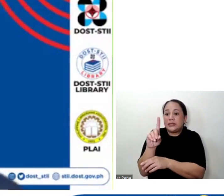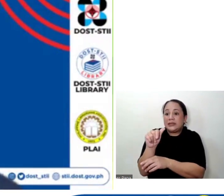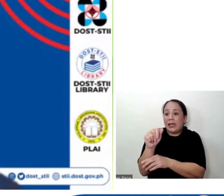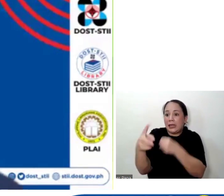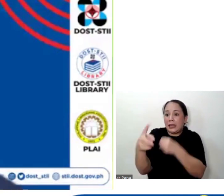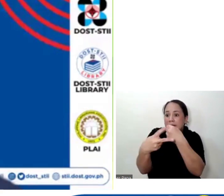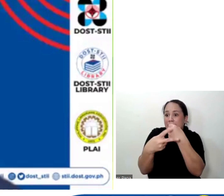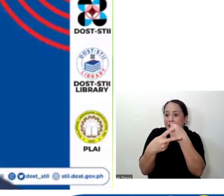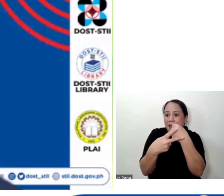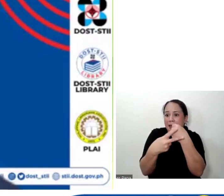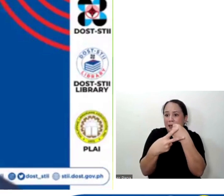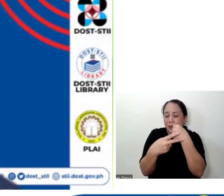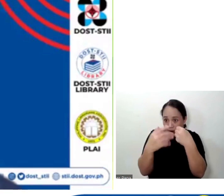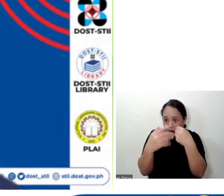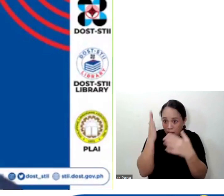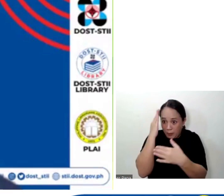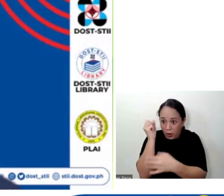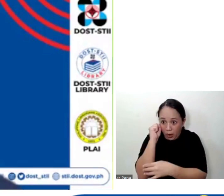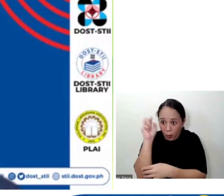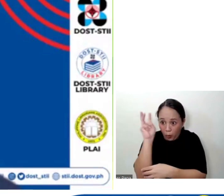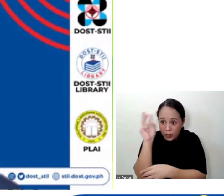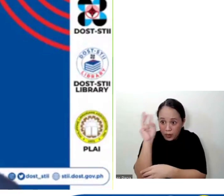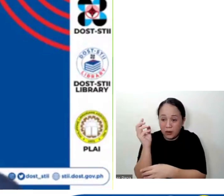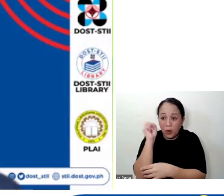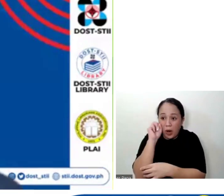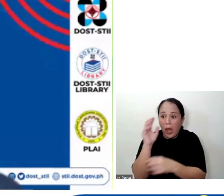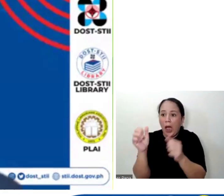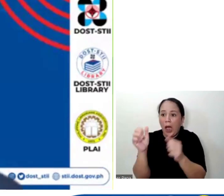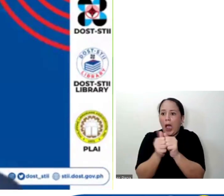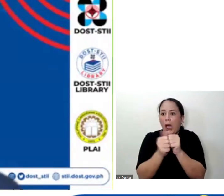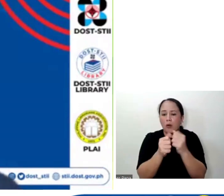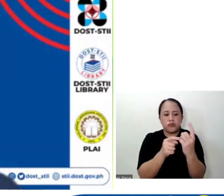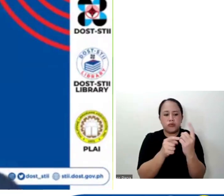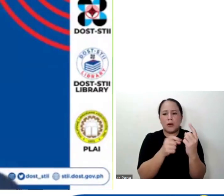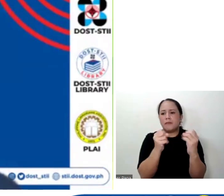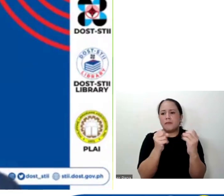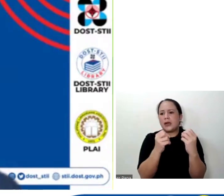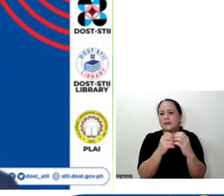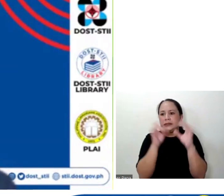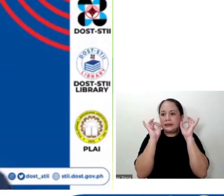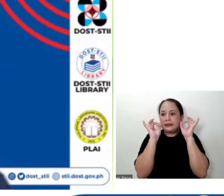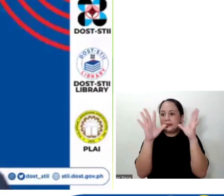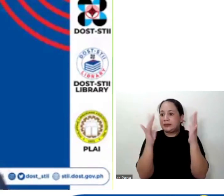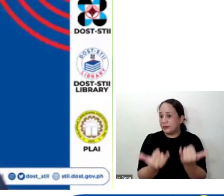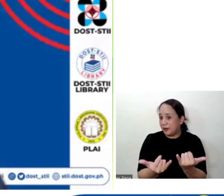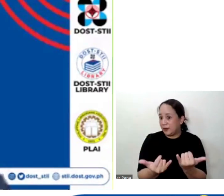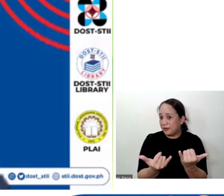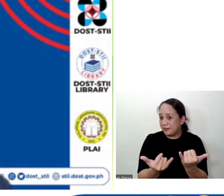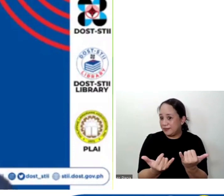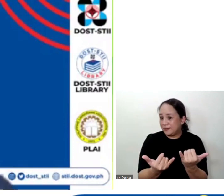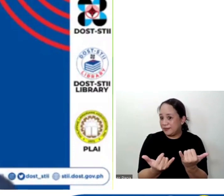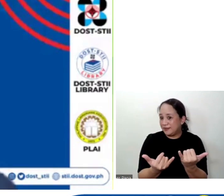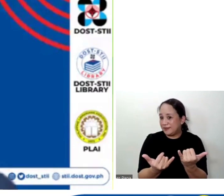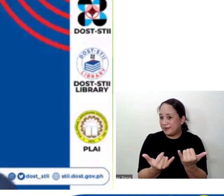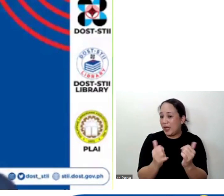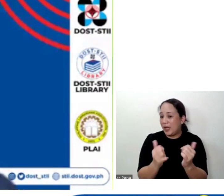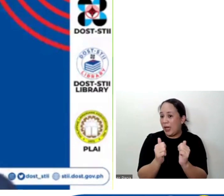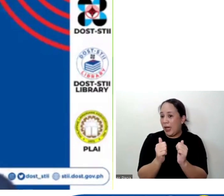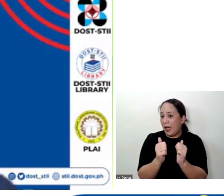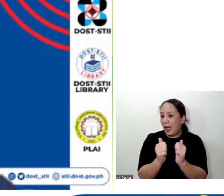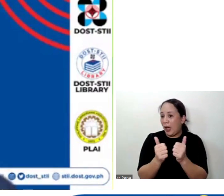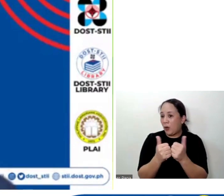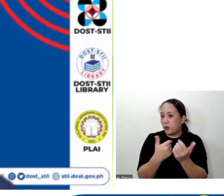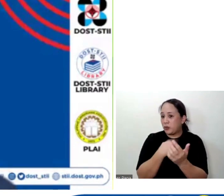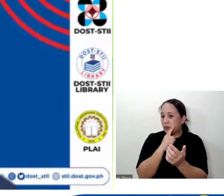are you even aware how exposed they are to risks nowadays? How do you ensure that your